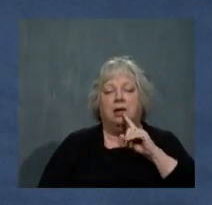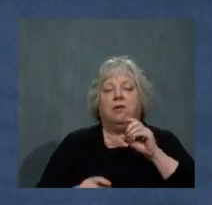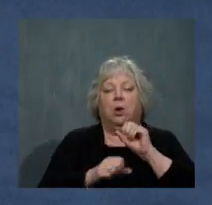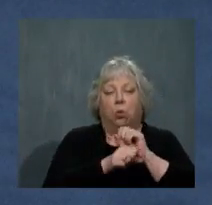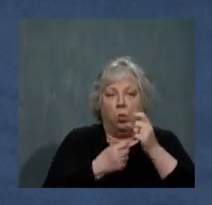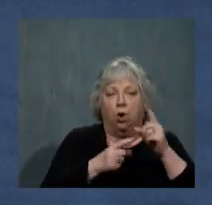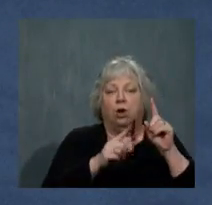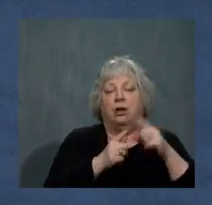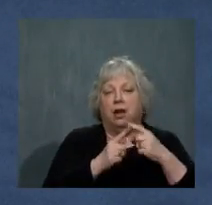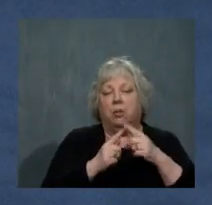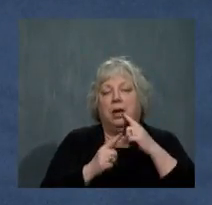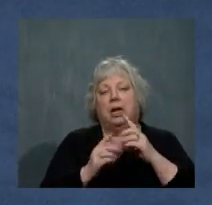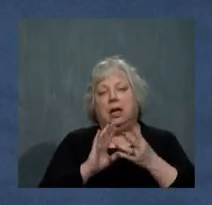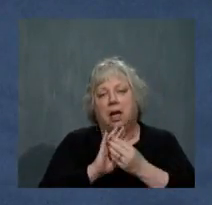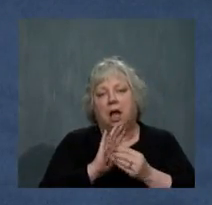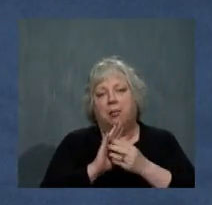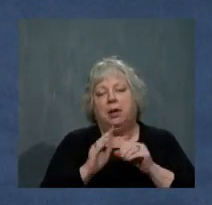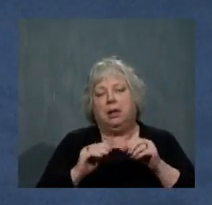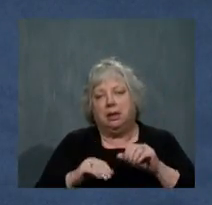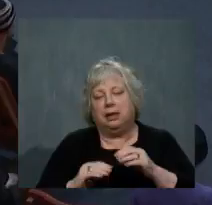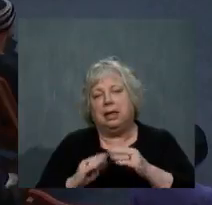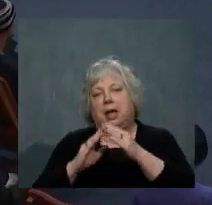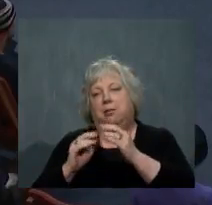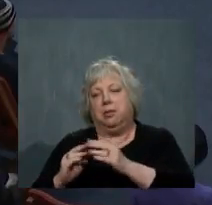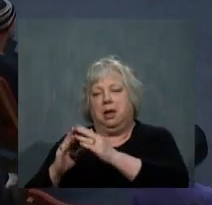other sites around the city.